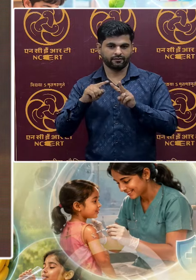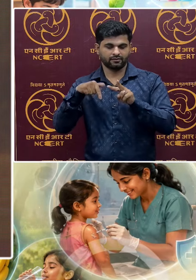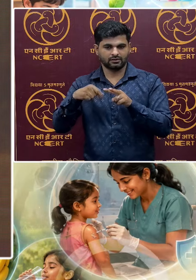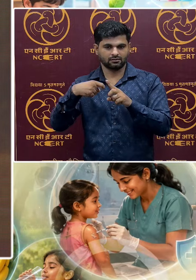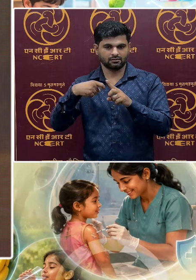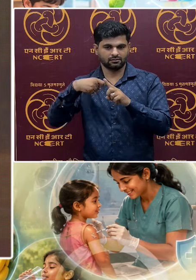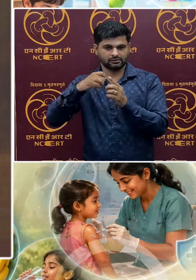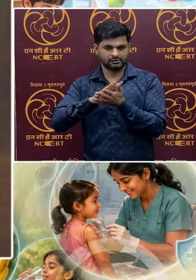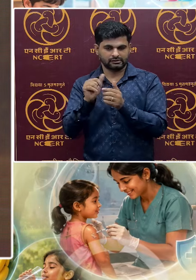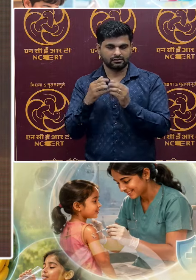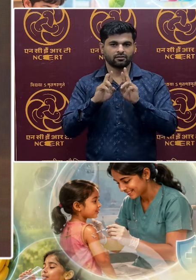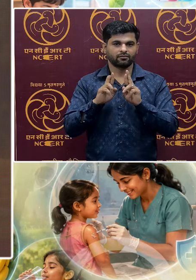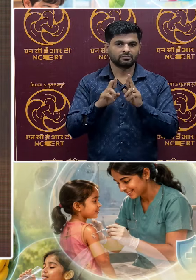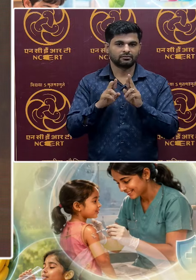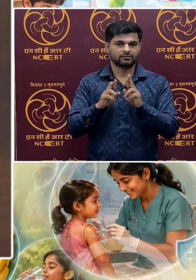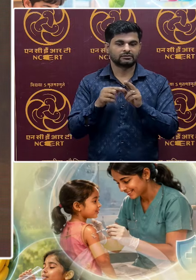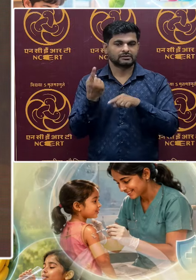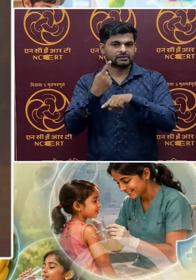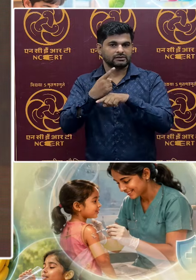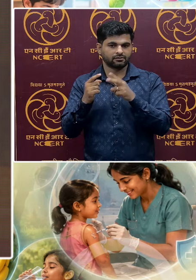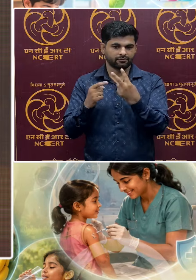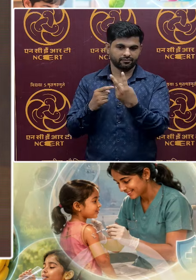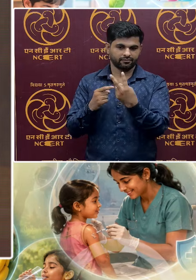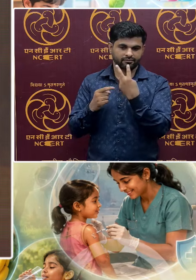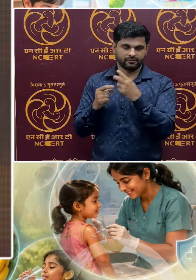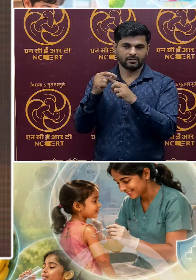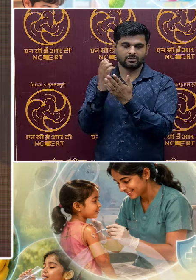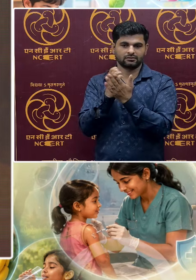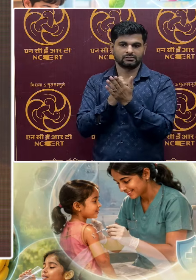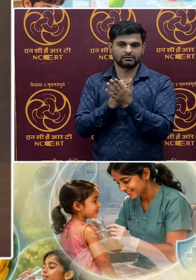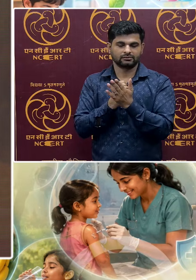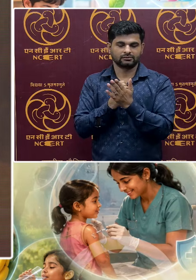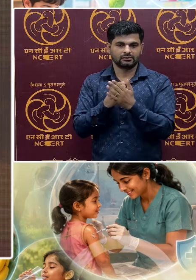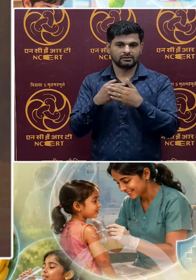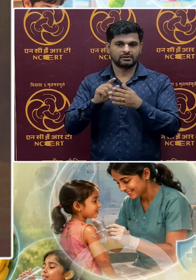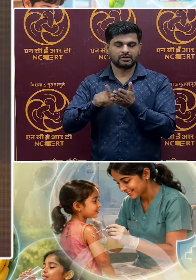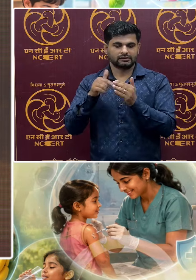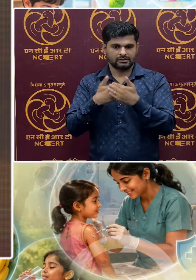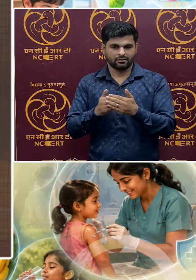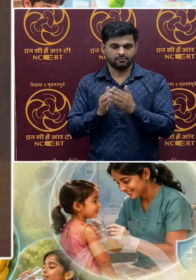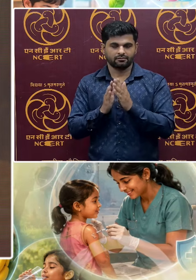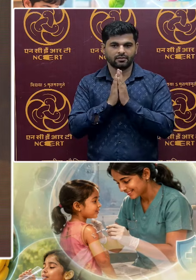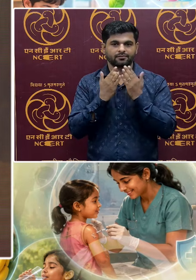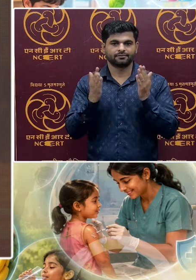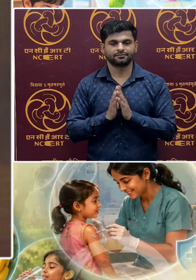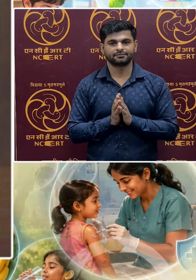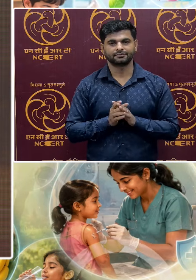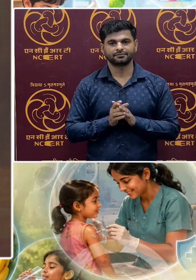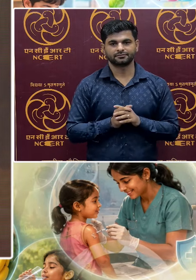hope that you have a great day ahead. You'll keep on watching our programs, and I'll take a leave of you. Thank you. Namaskar.